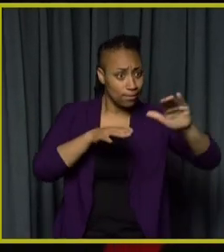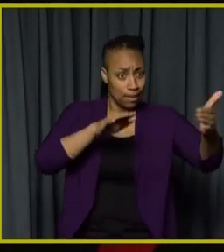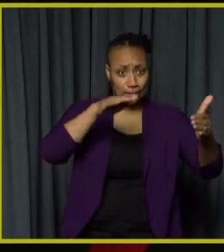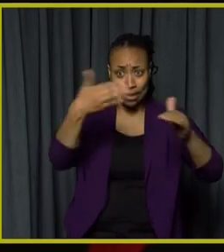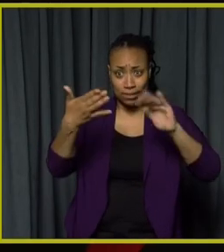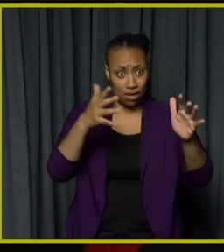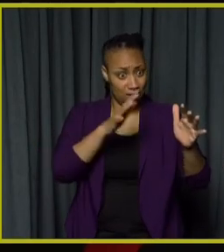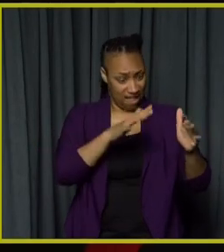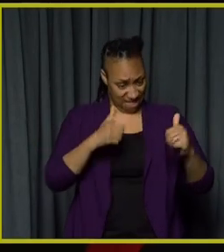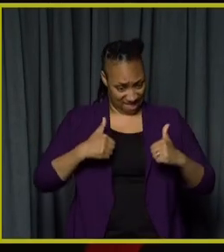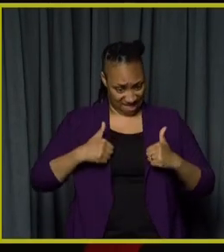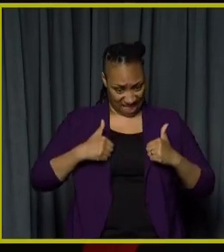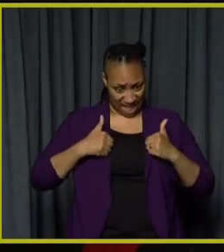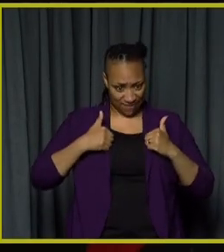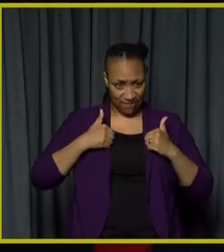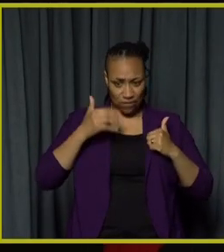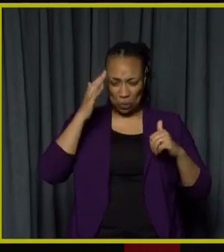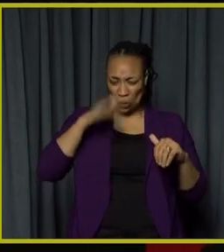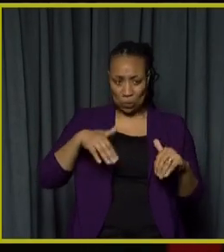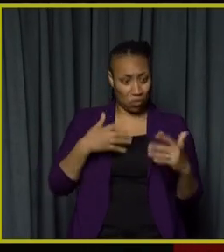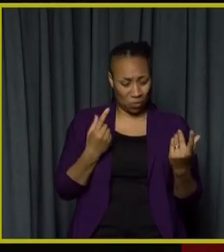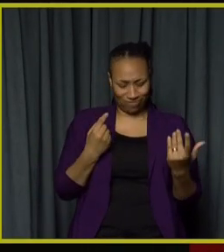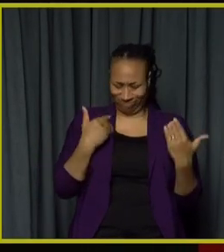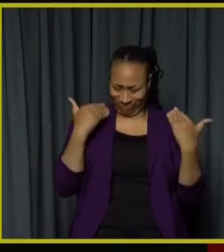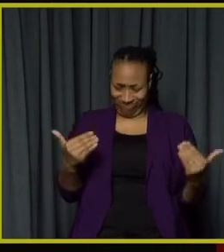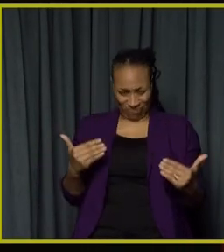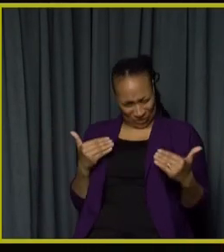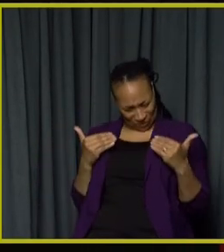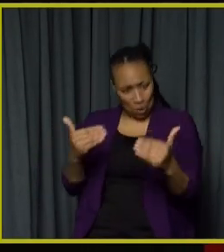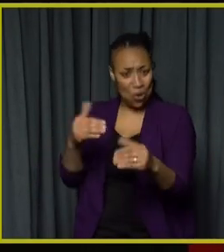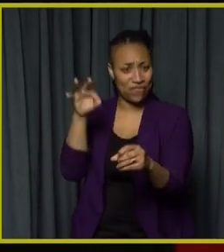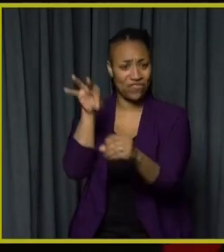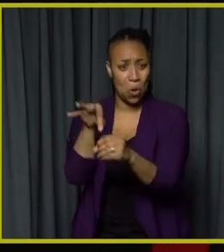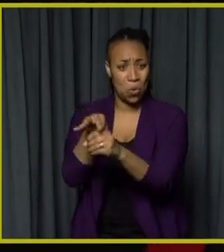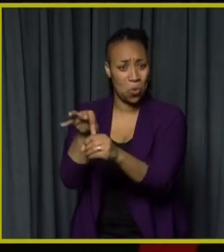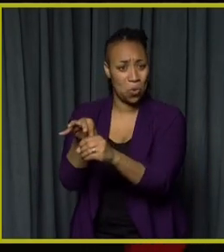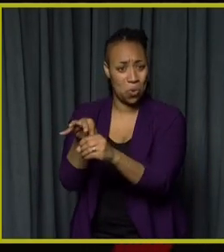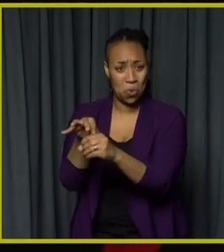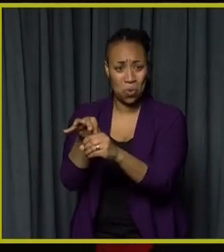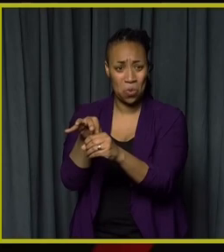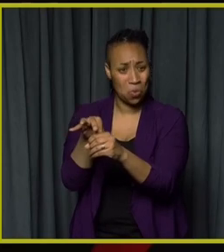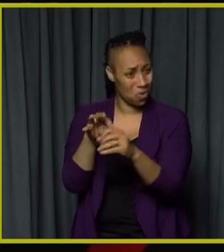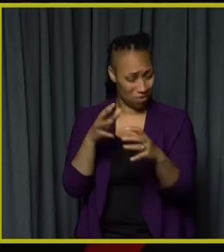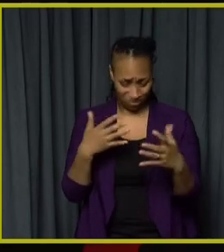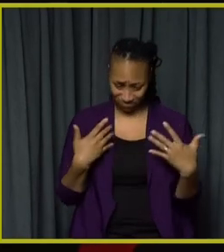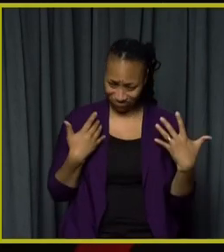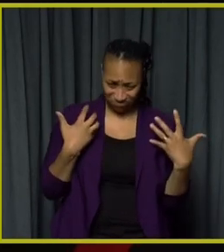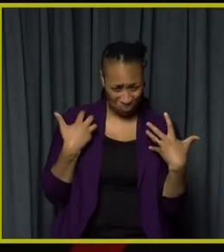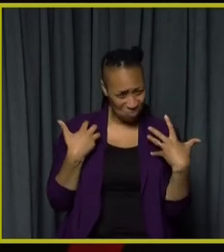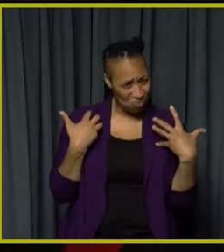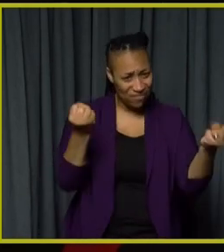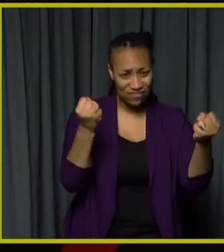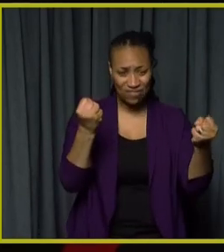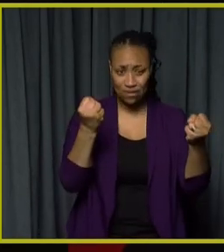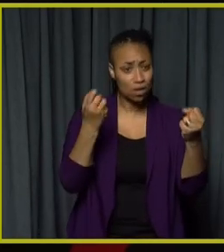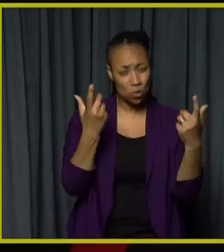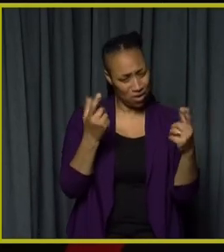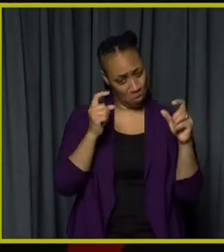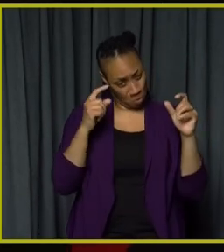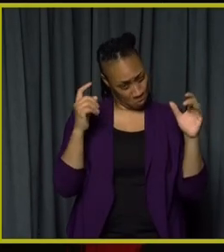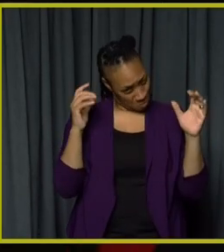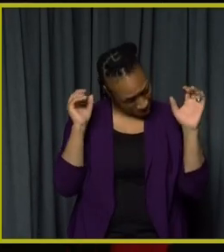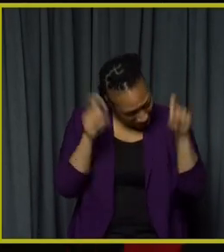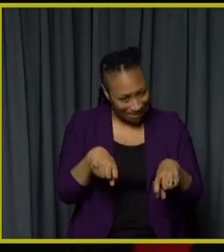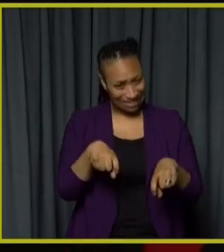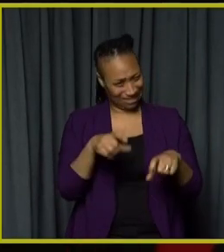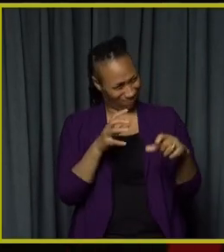to vote. And so today we are standing strong against the extreme forces of racist voter suppression that keeps us